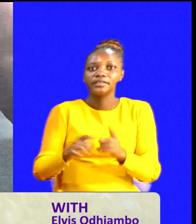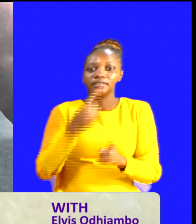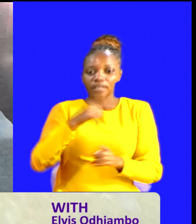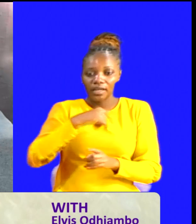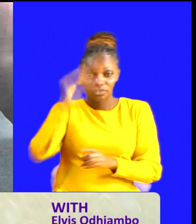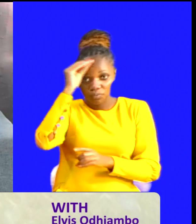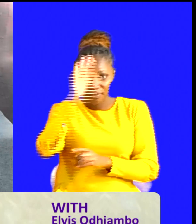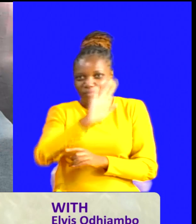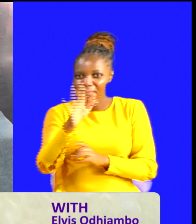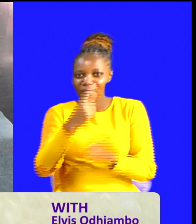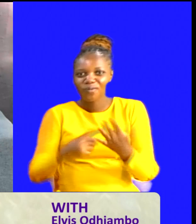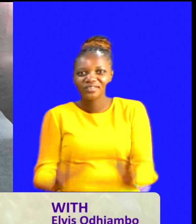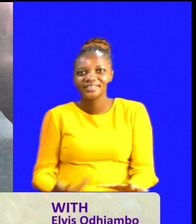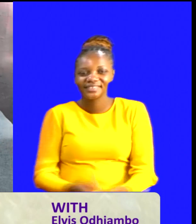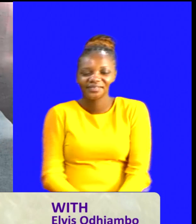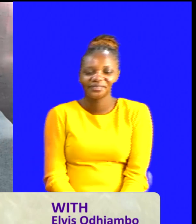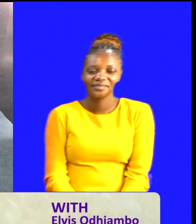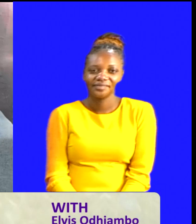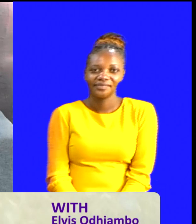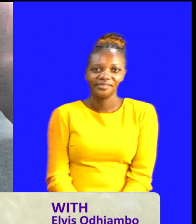and opinions. Back to you.